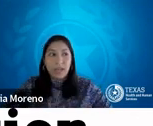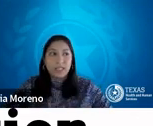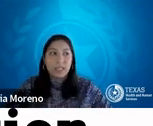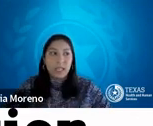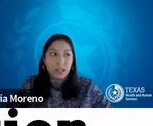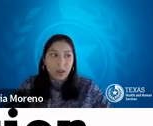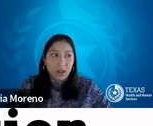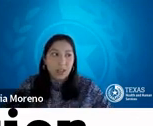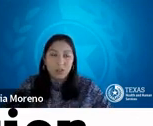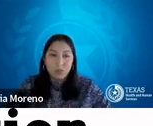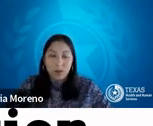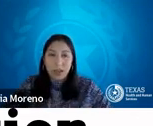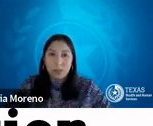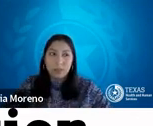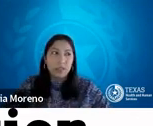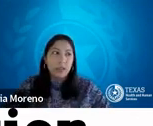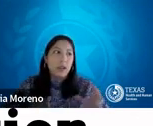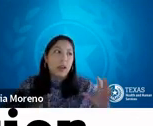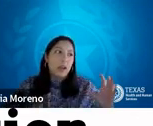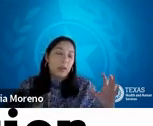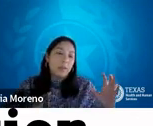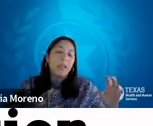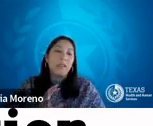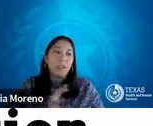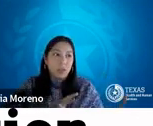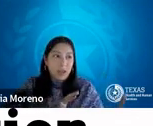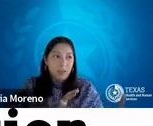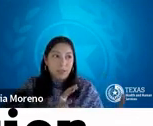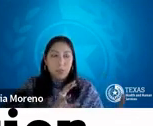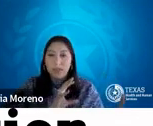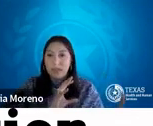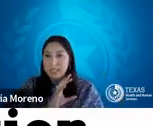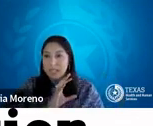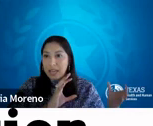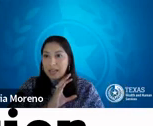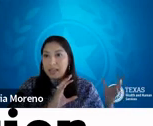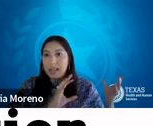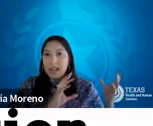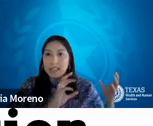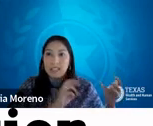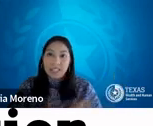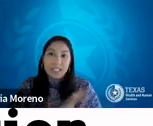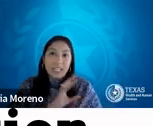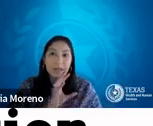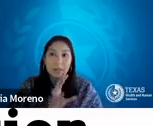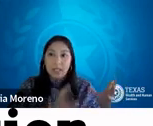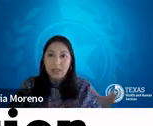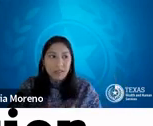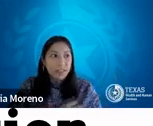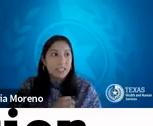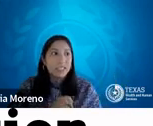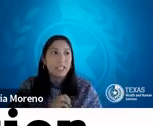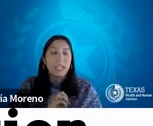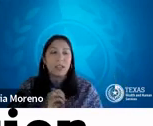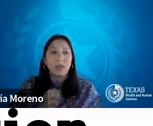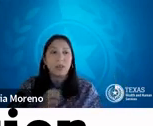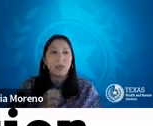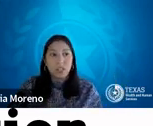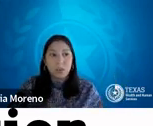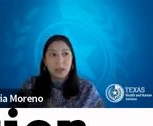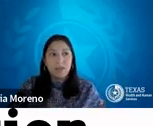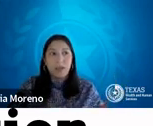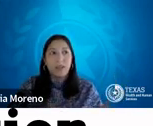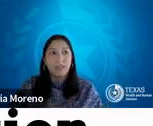that you might see here are in those realms. The individual level is more things like self-esteem, self-efficacy, and